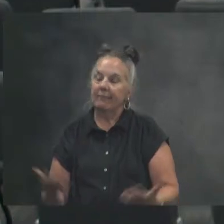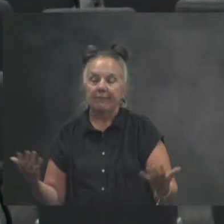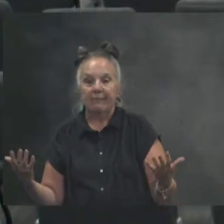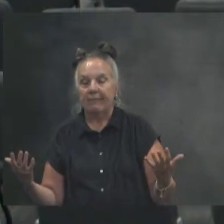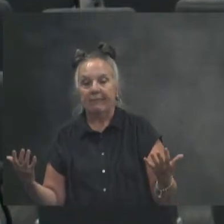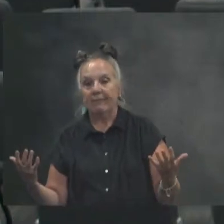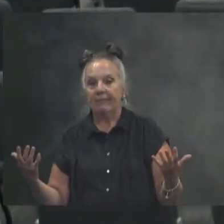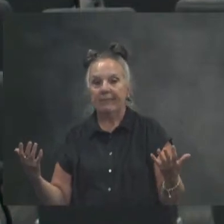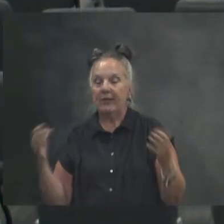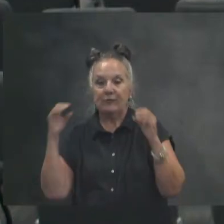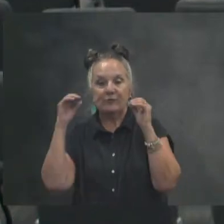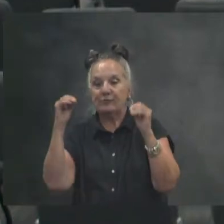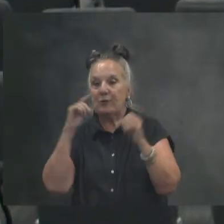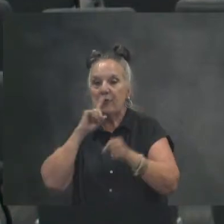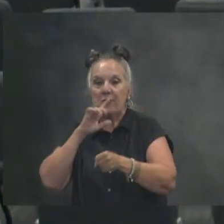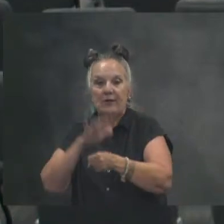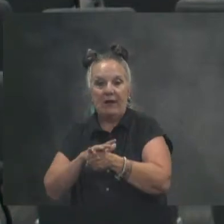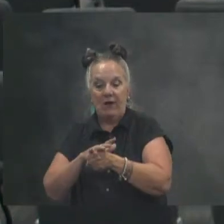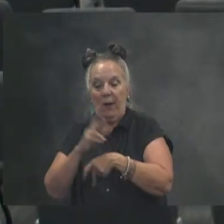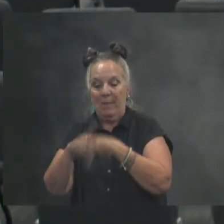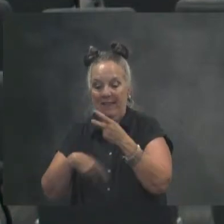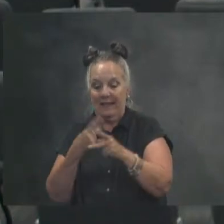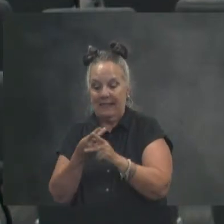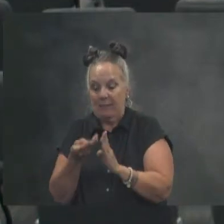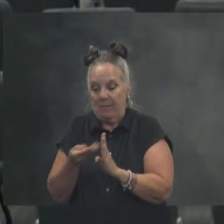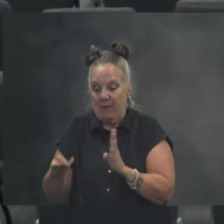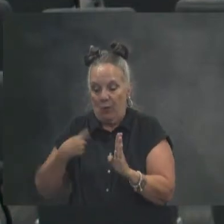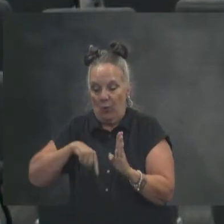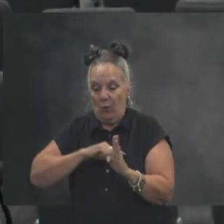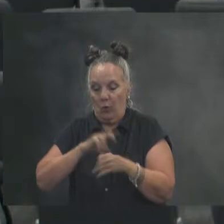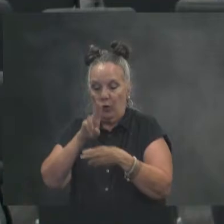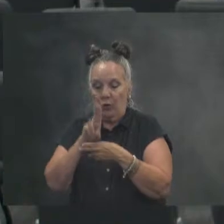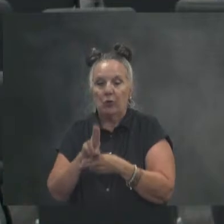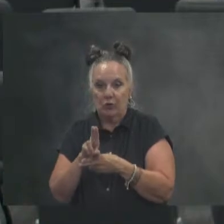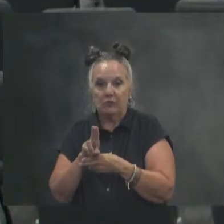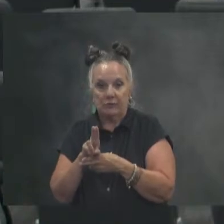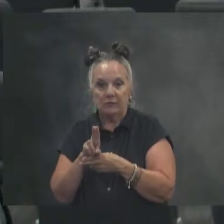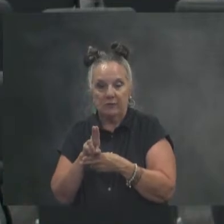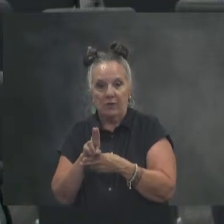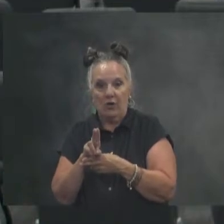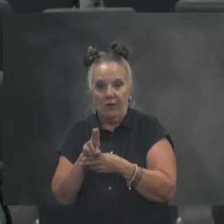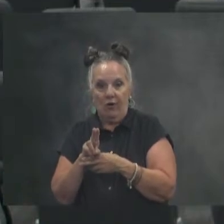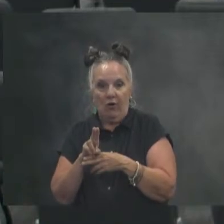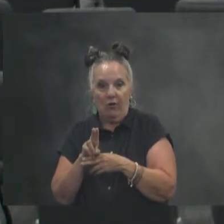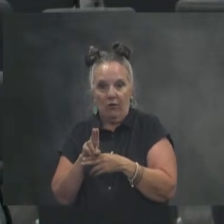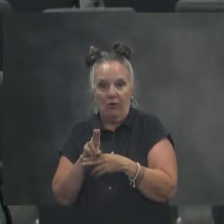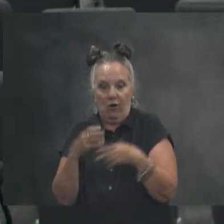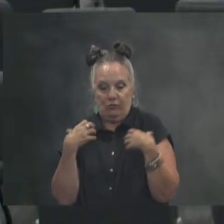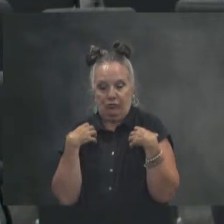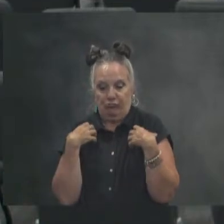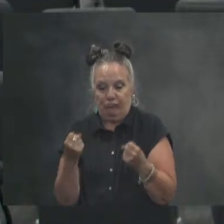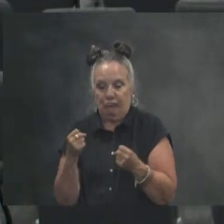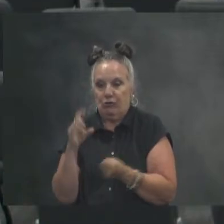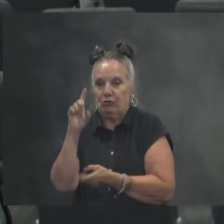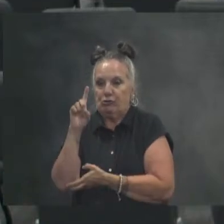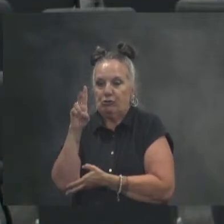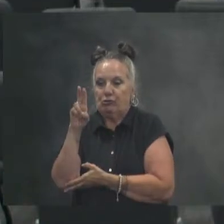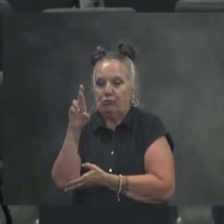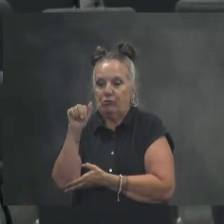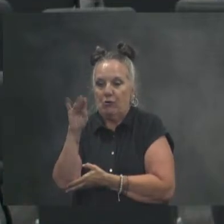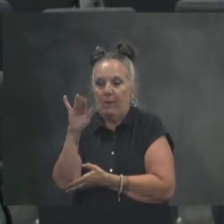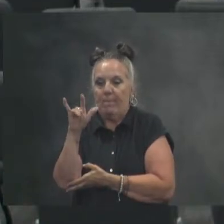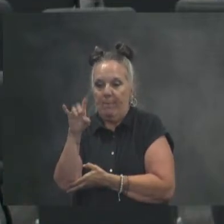life expectancy, but the types of materials that we're using are durable materials. We're in a 50-year